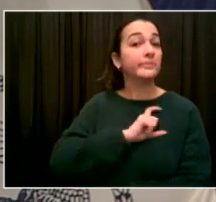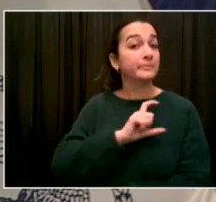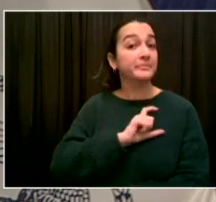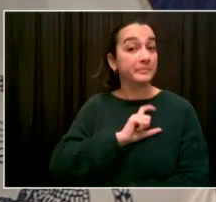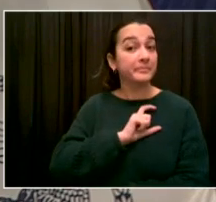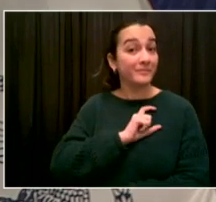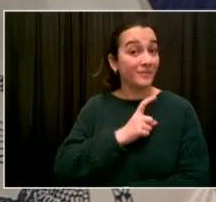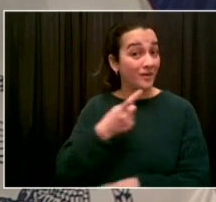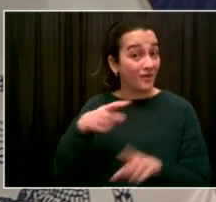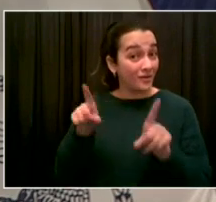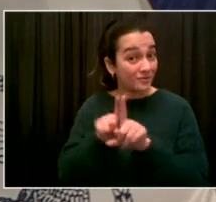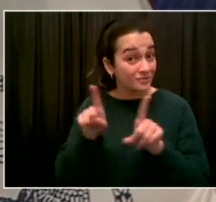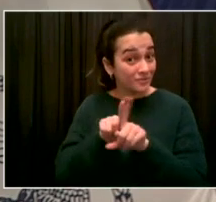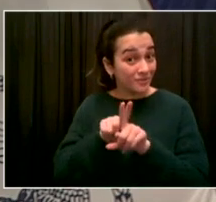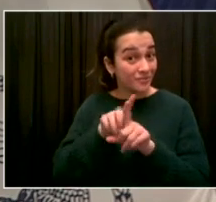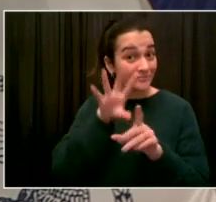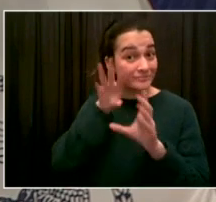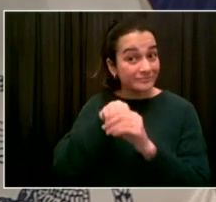works cooperatively with people.